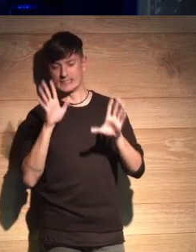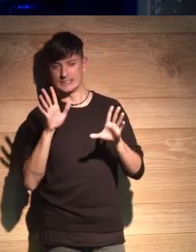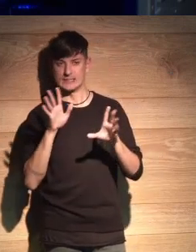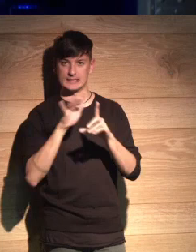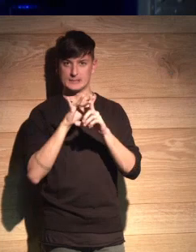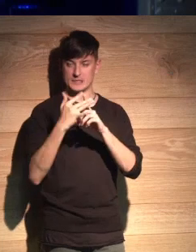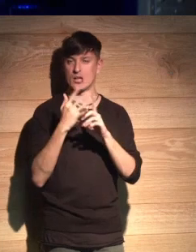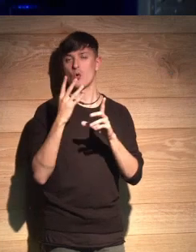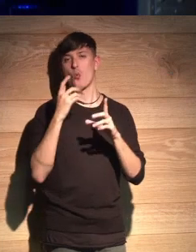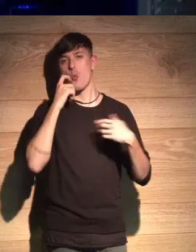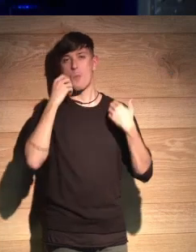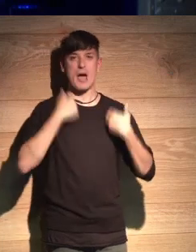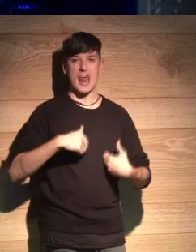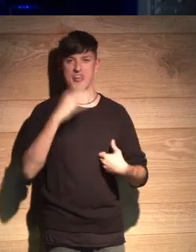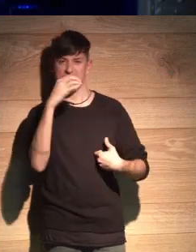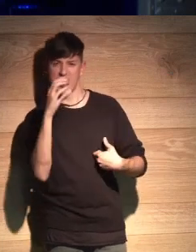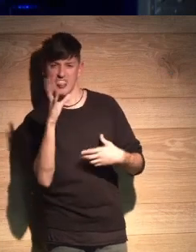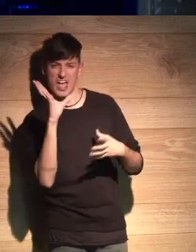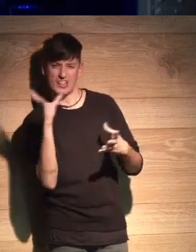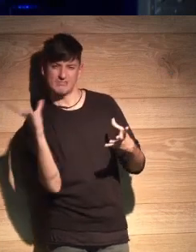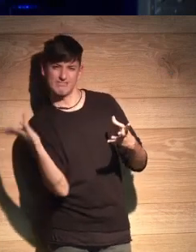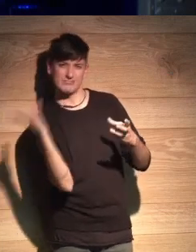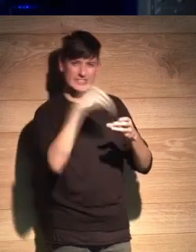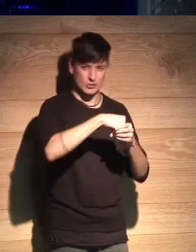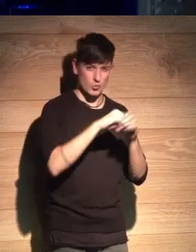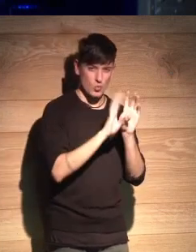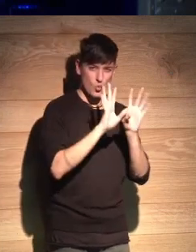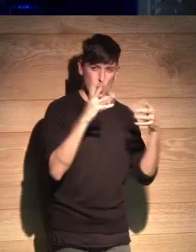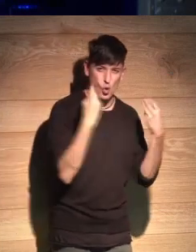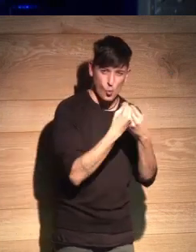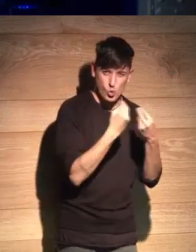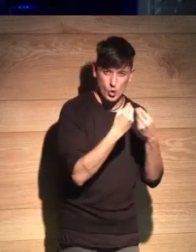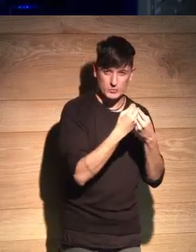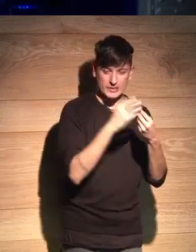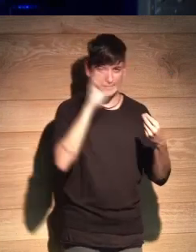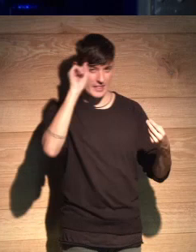to incorporate the human and social nature of science